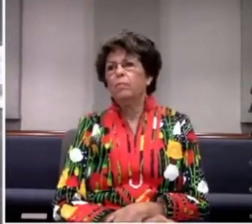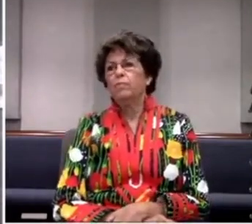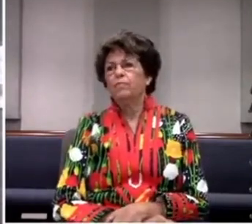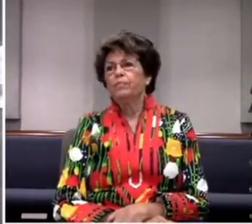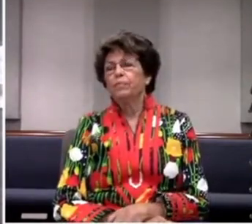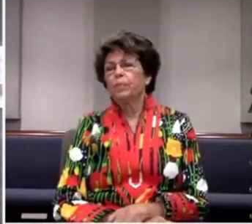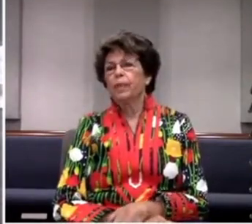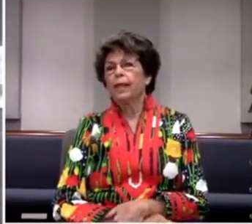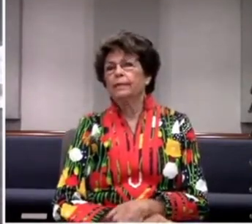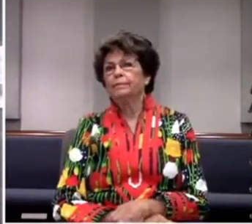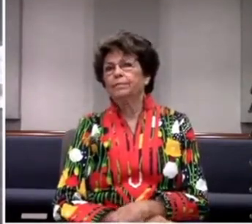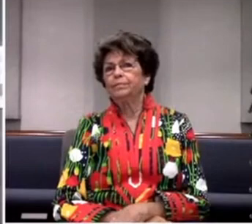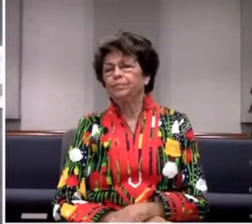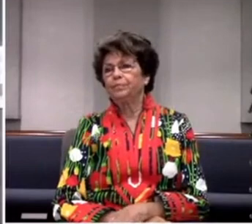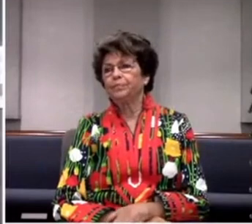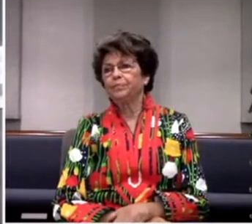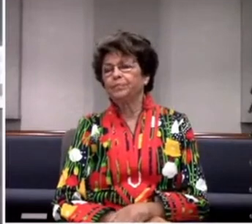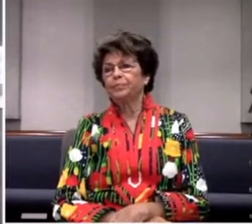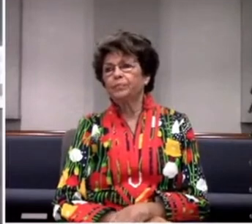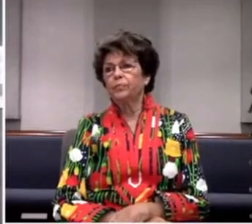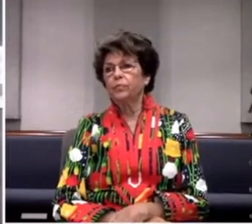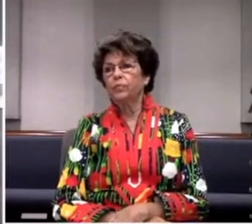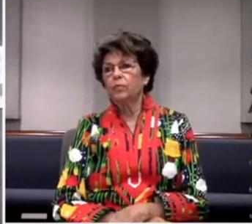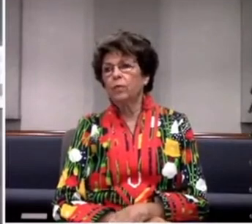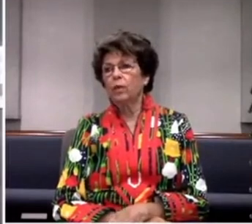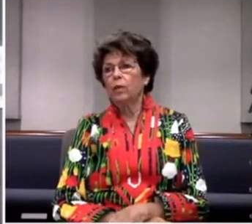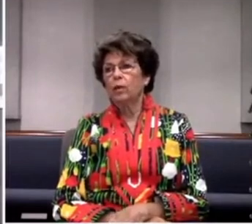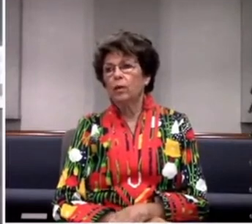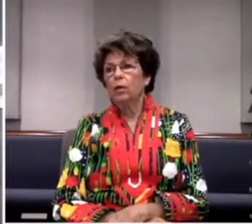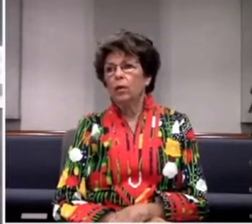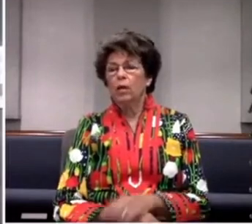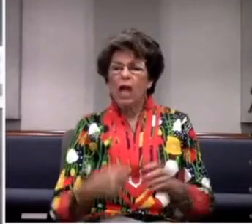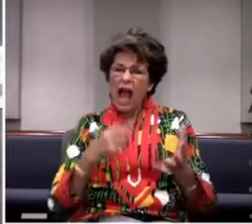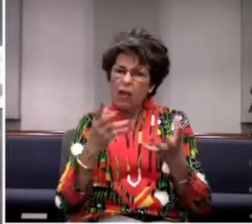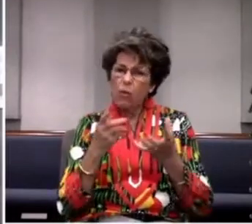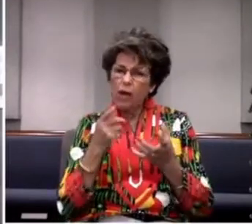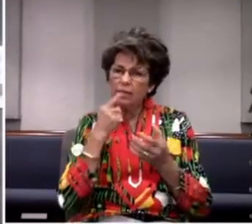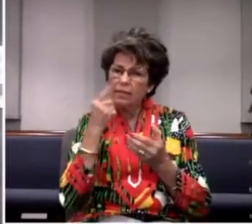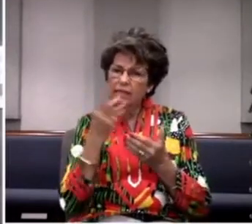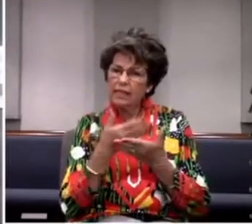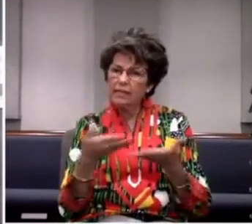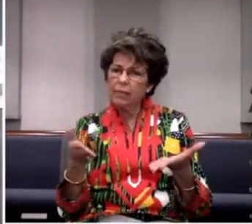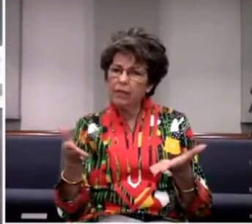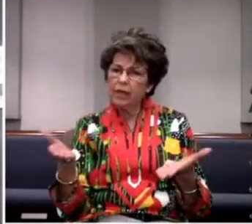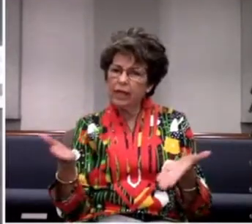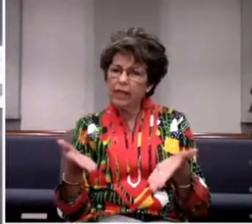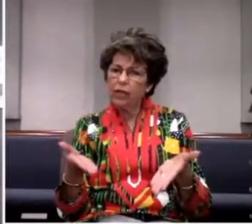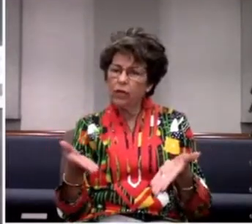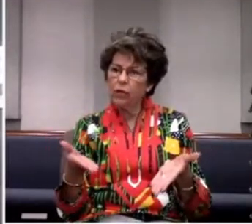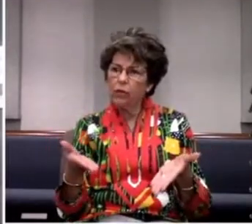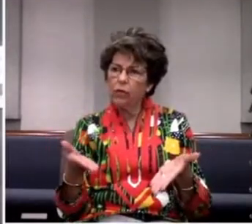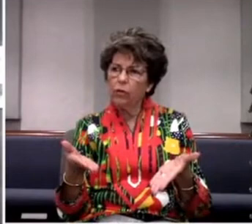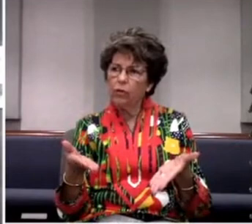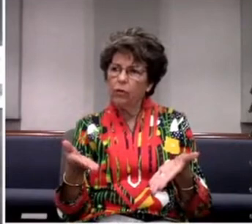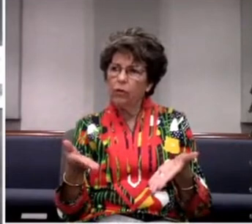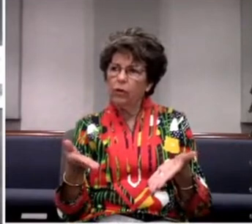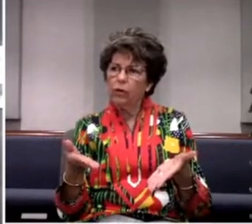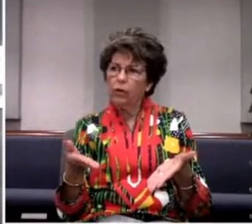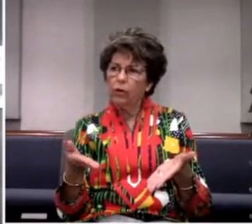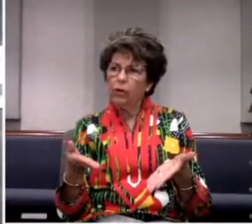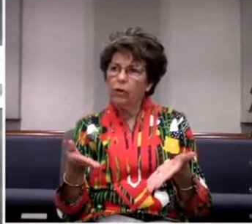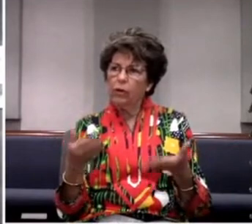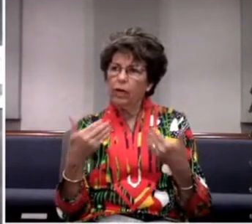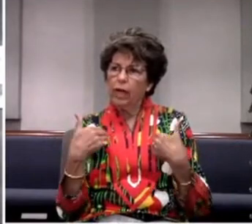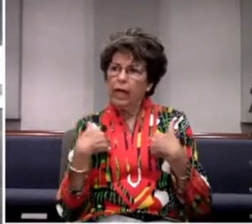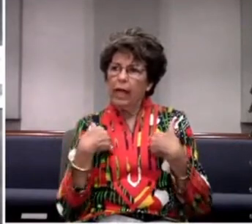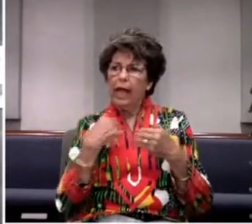I want to say something here, and I mean this kindly. I had all kinds of feedback from last